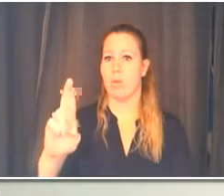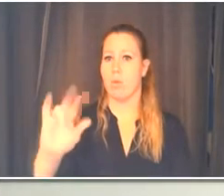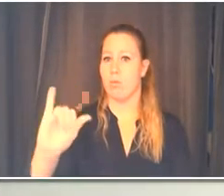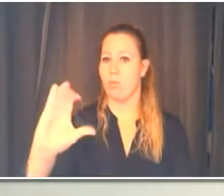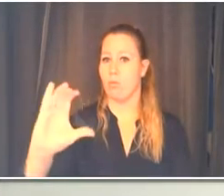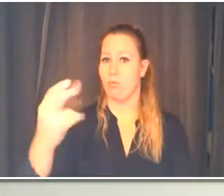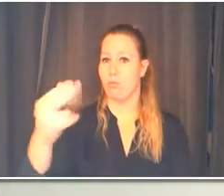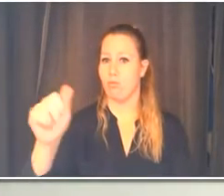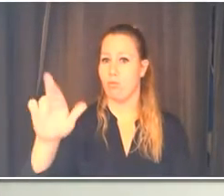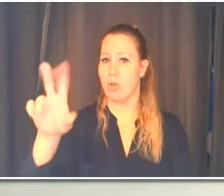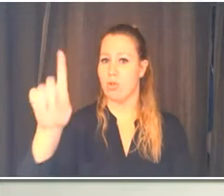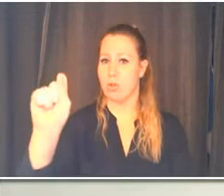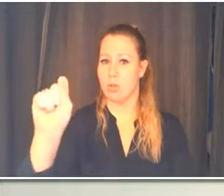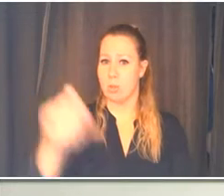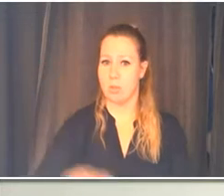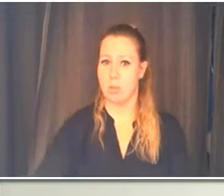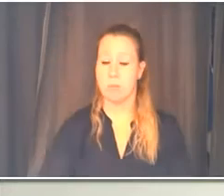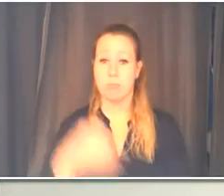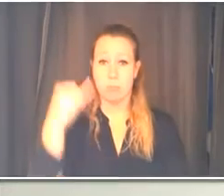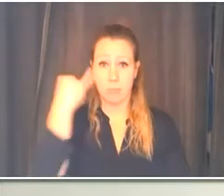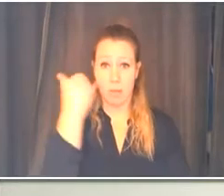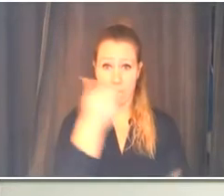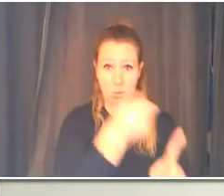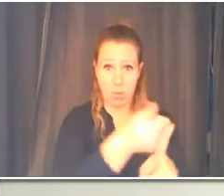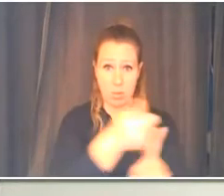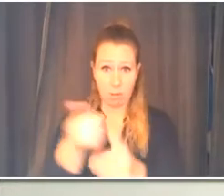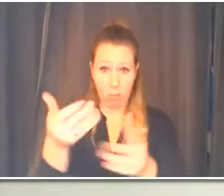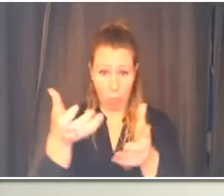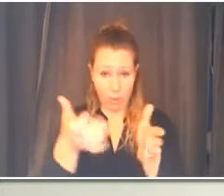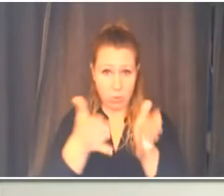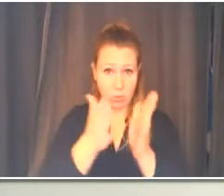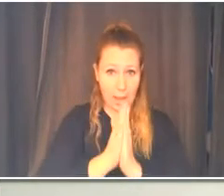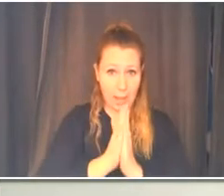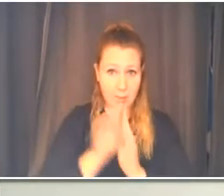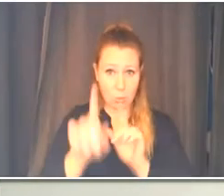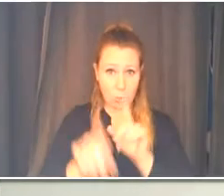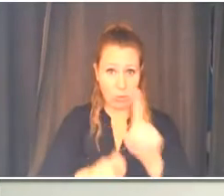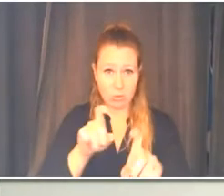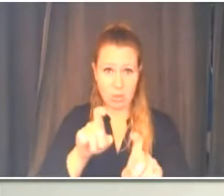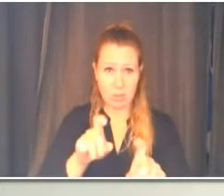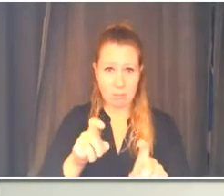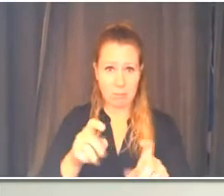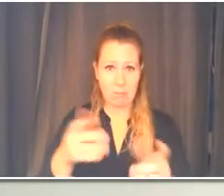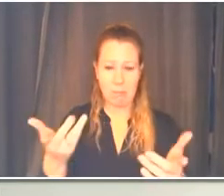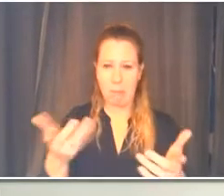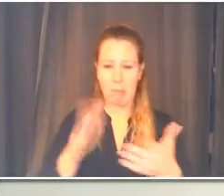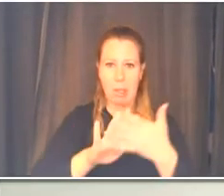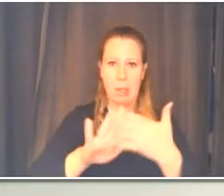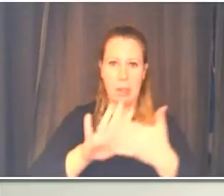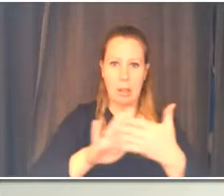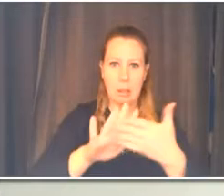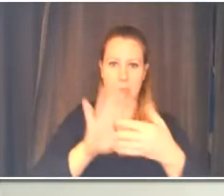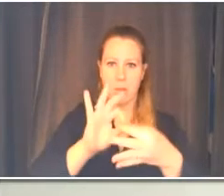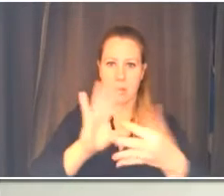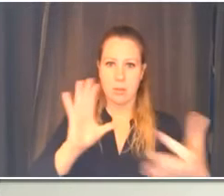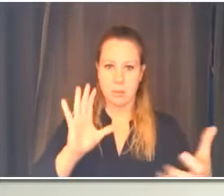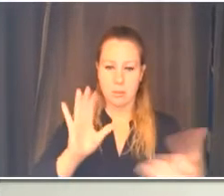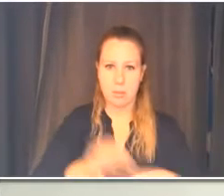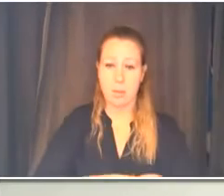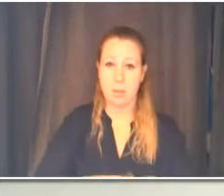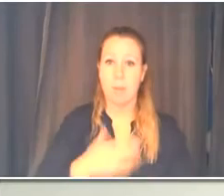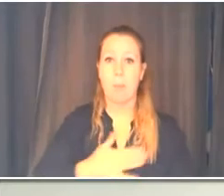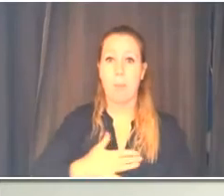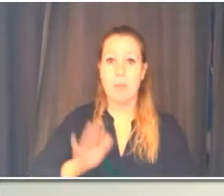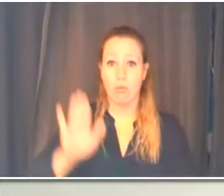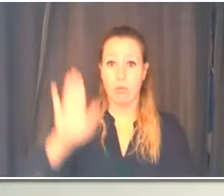to thank you deputy chief for your uh testimony uh and for the work that you're doing and I want to give my real thoughts